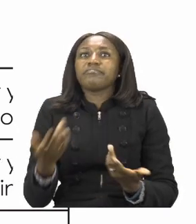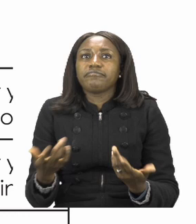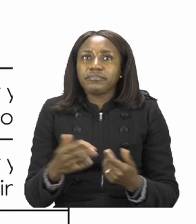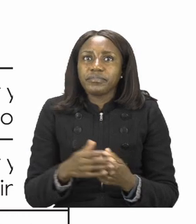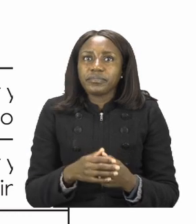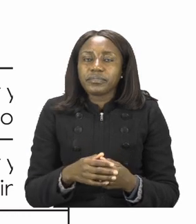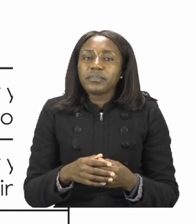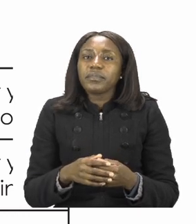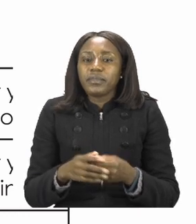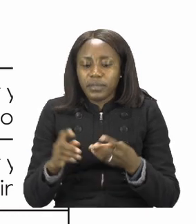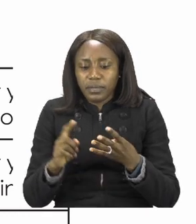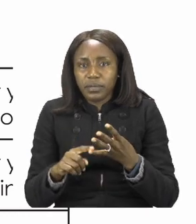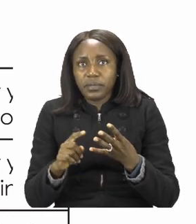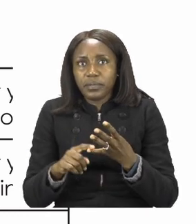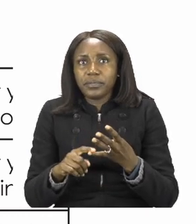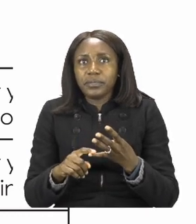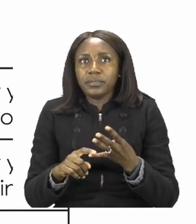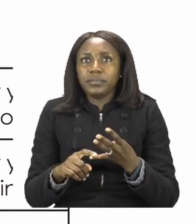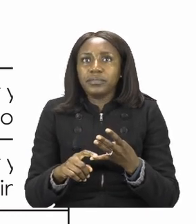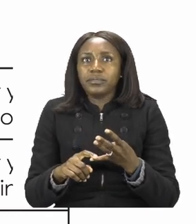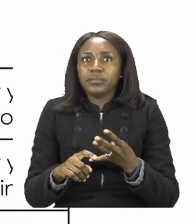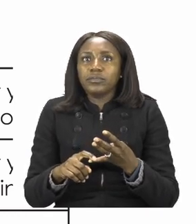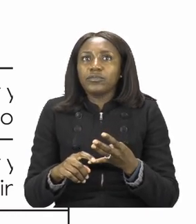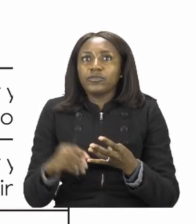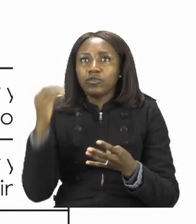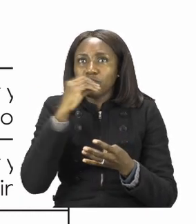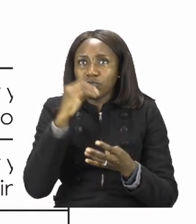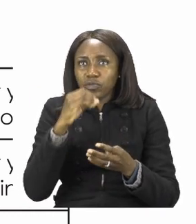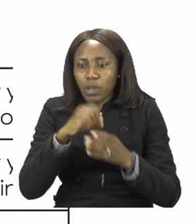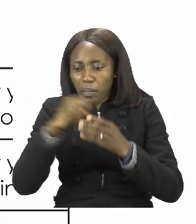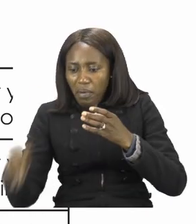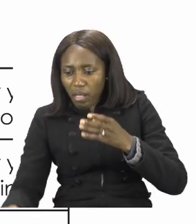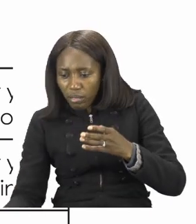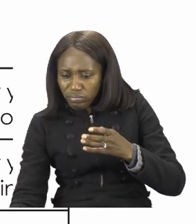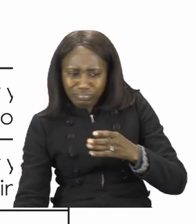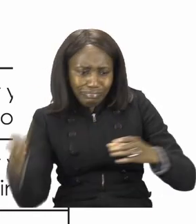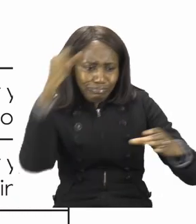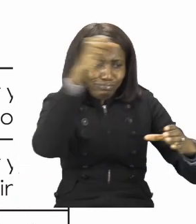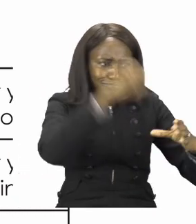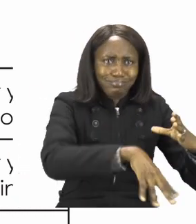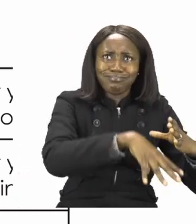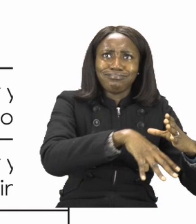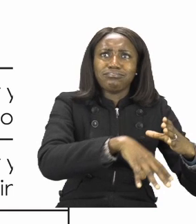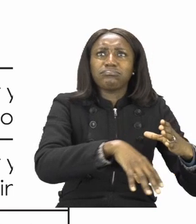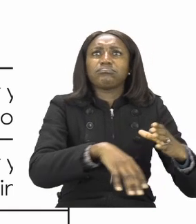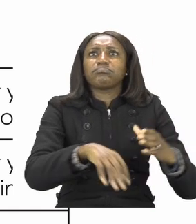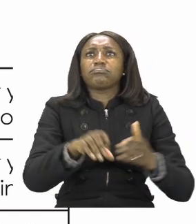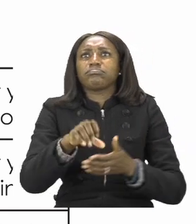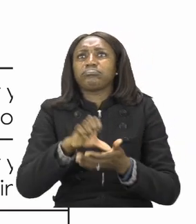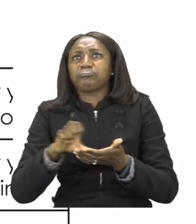Throw away any food that has fallen on the floor.